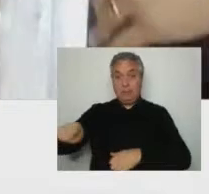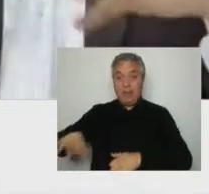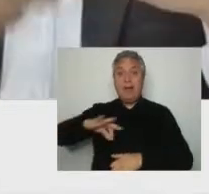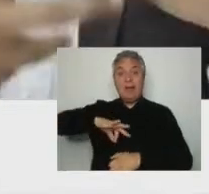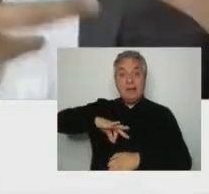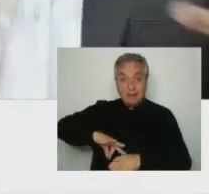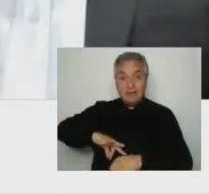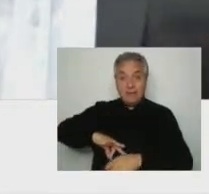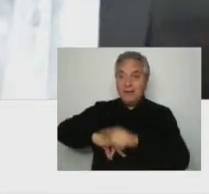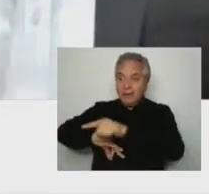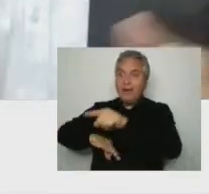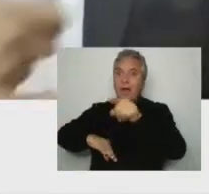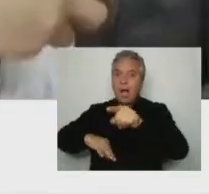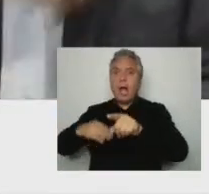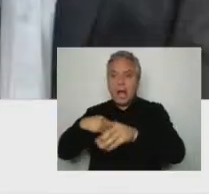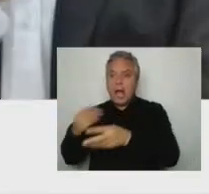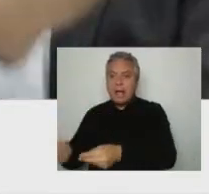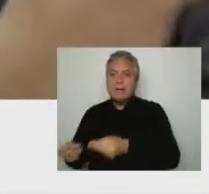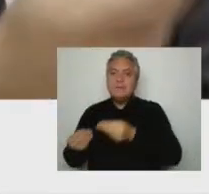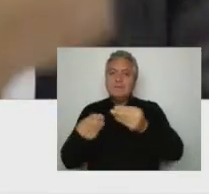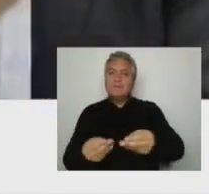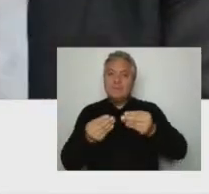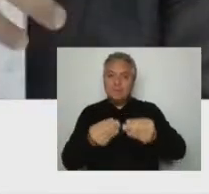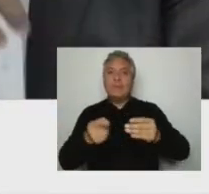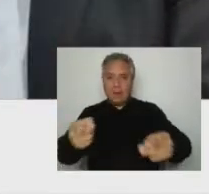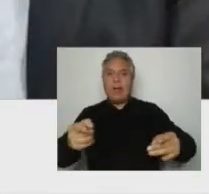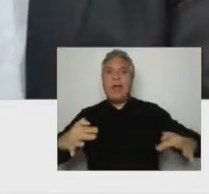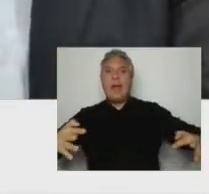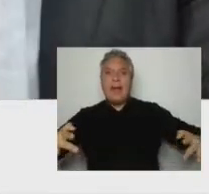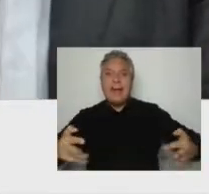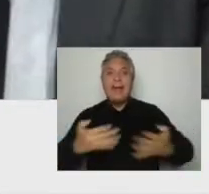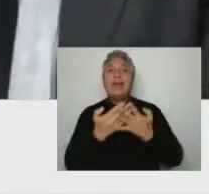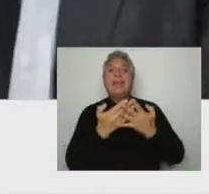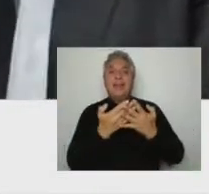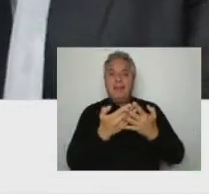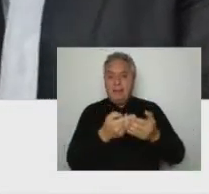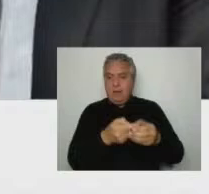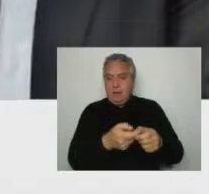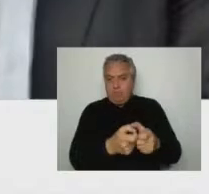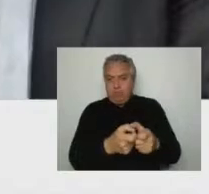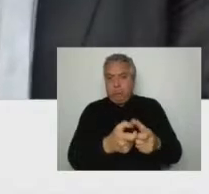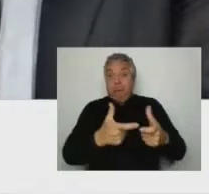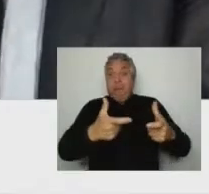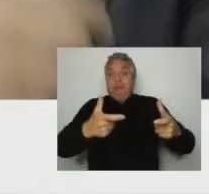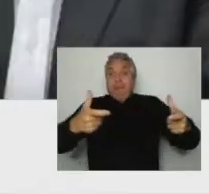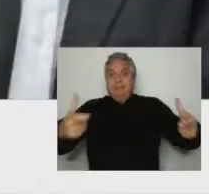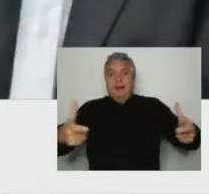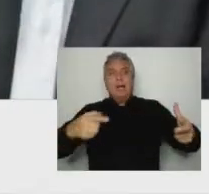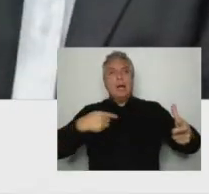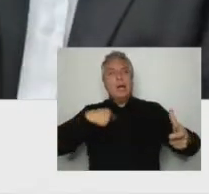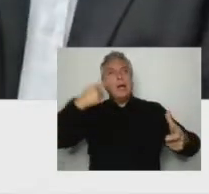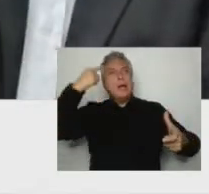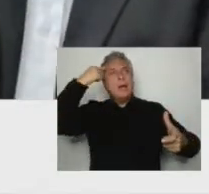the retirees. Perhaps we thought about applying this to the affiliates.